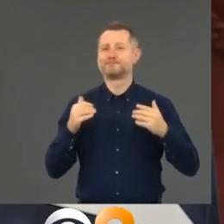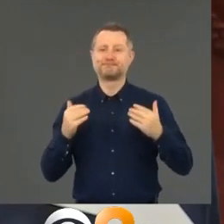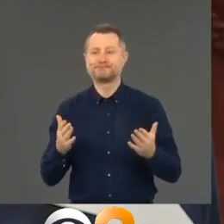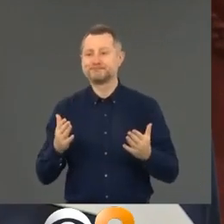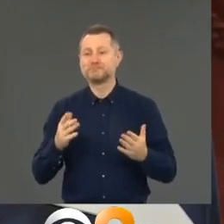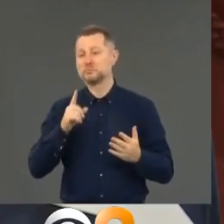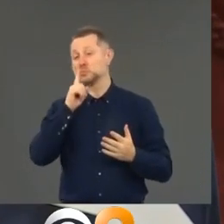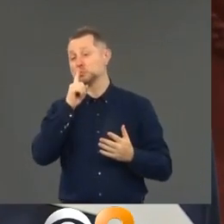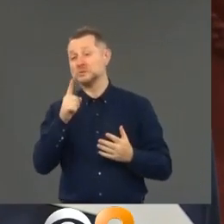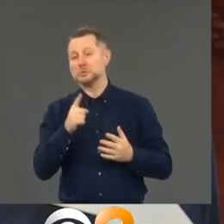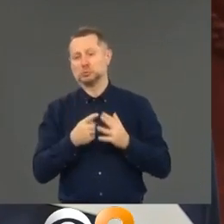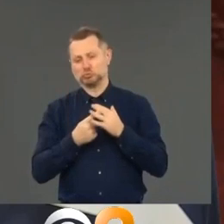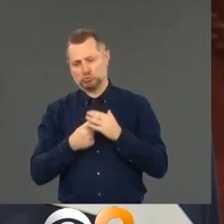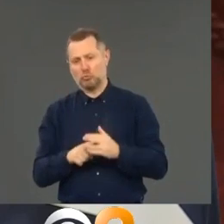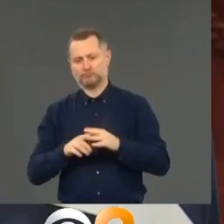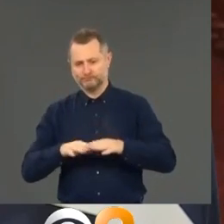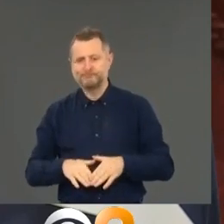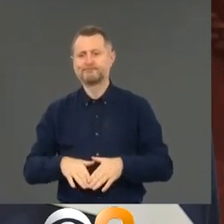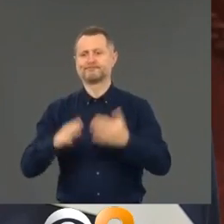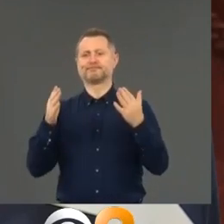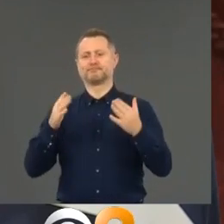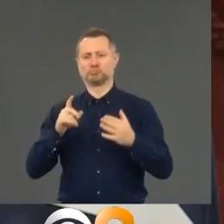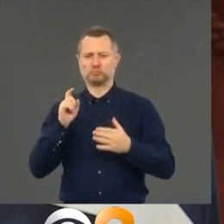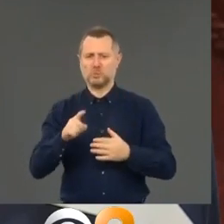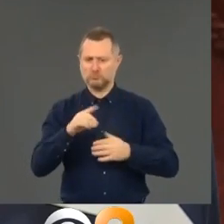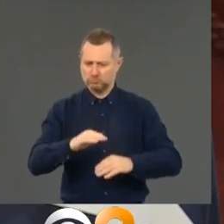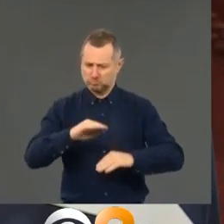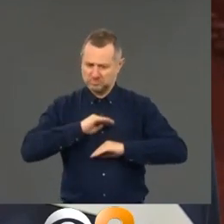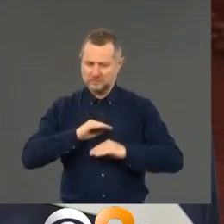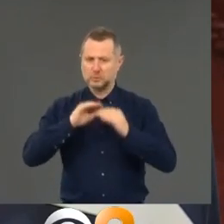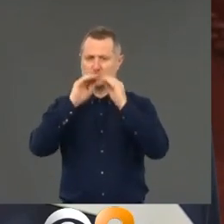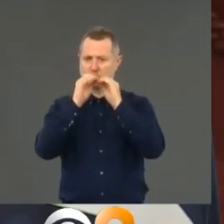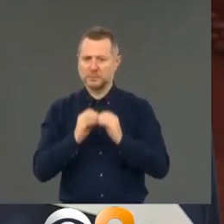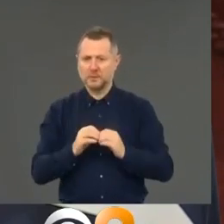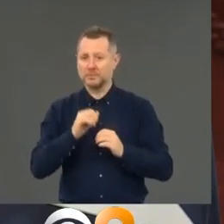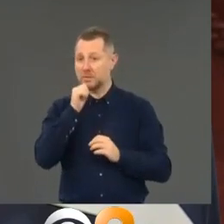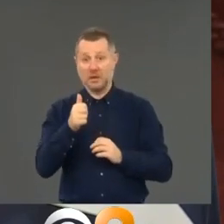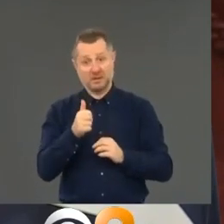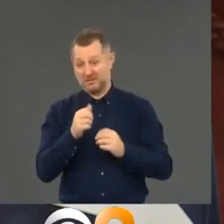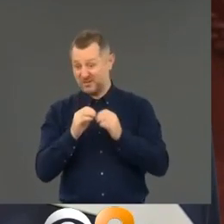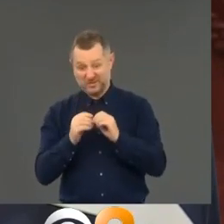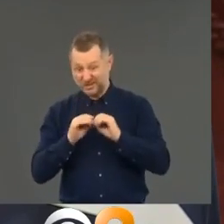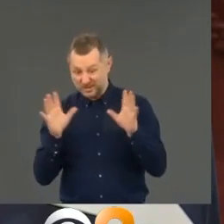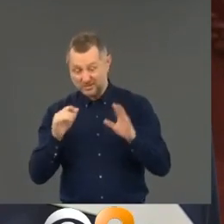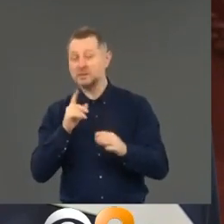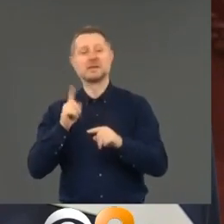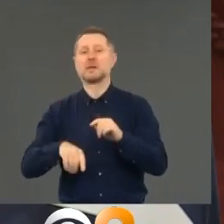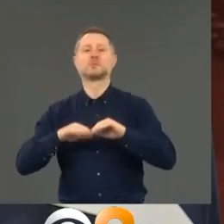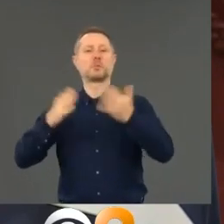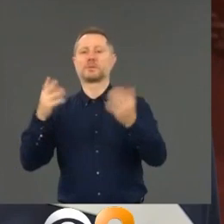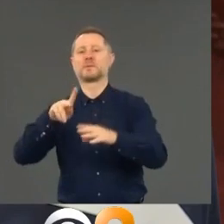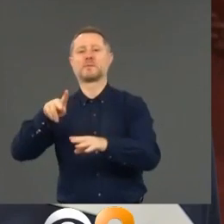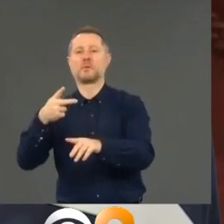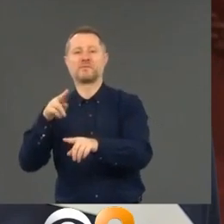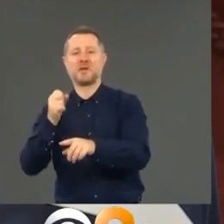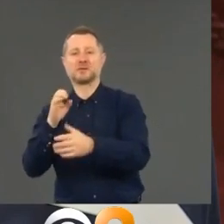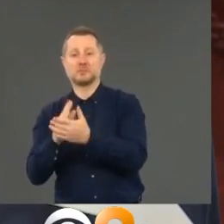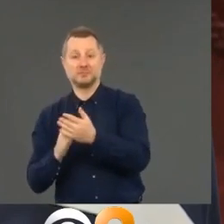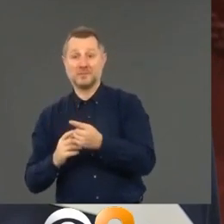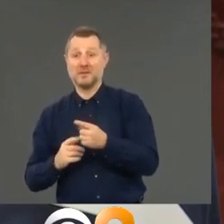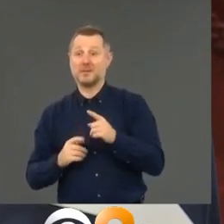stop, right? Either you hit this number or you don't hit this number. Phase 2, and Rob will correct me if I'm